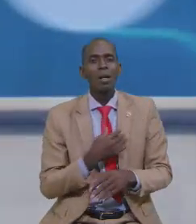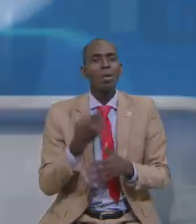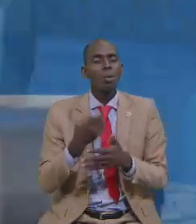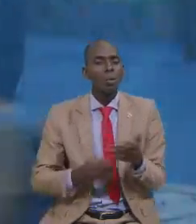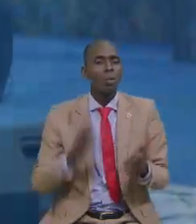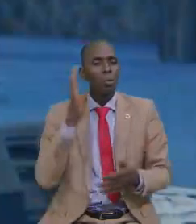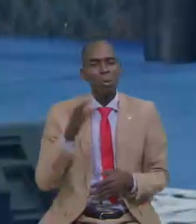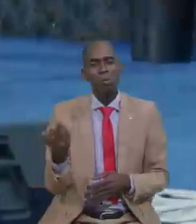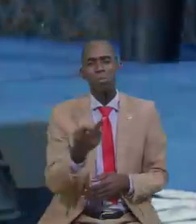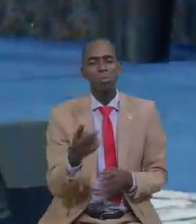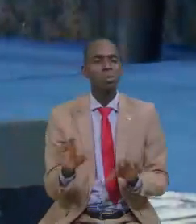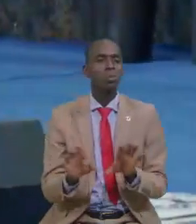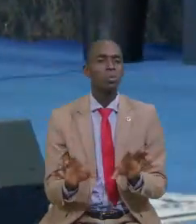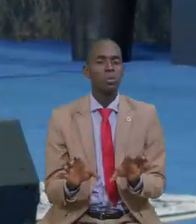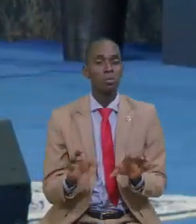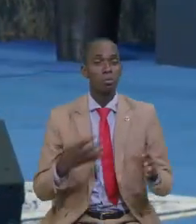do? Murmur,